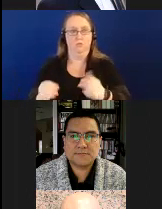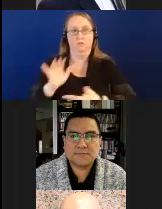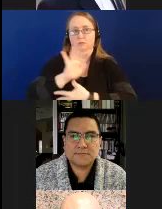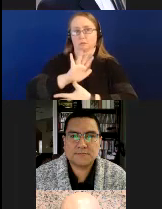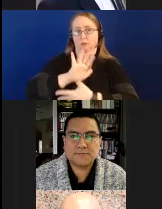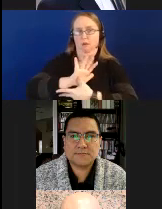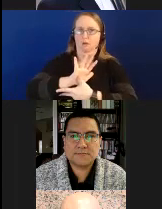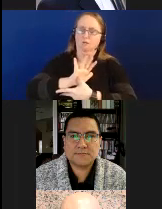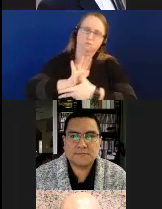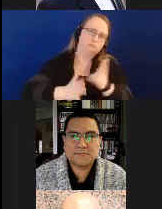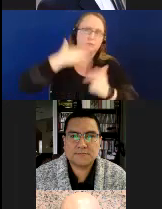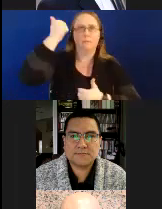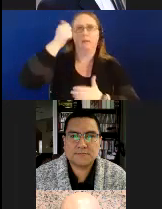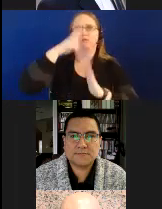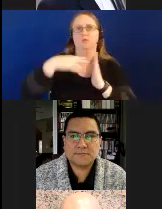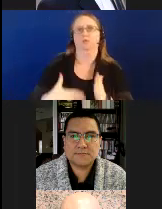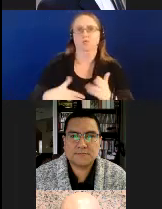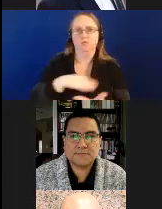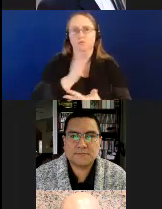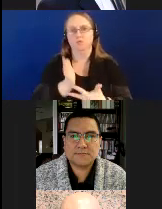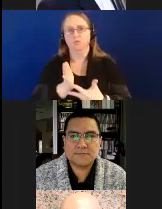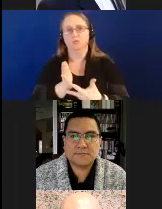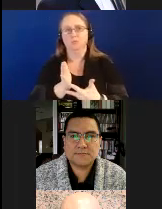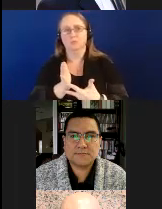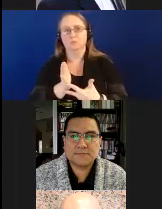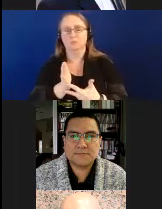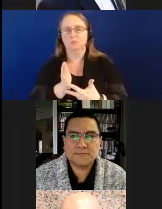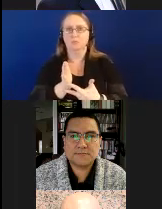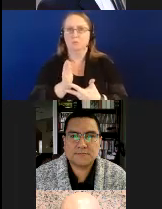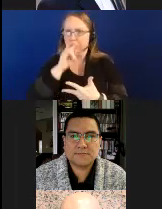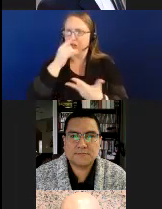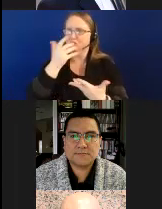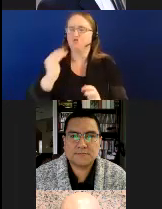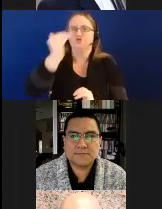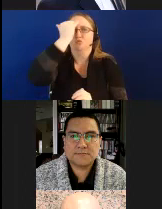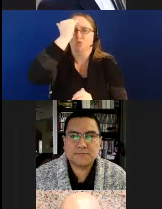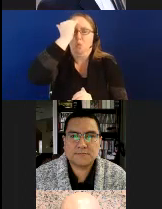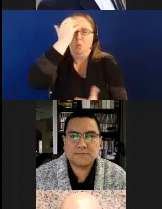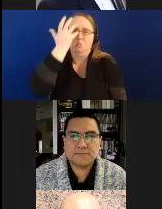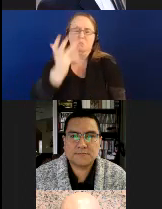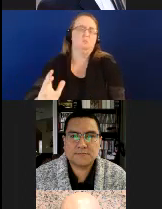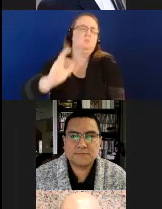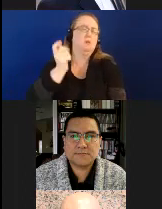were the strongest readers, B, kids who had really good knowledge of baseball, or C, it didn't make a